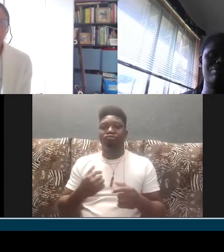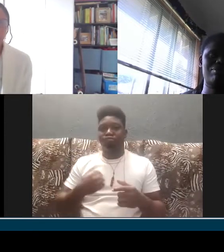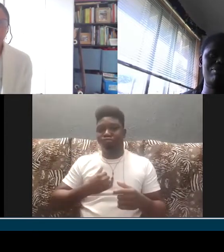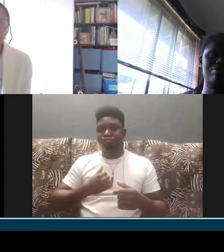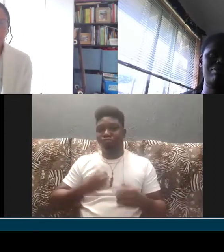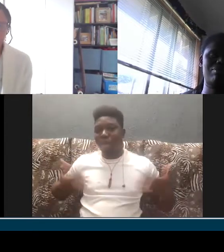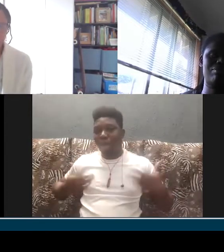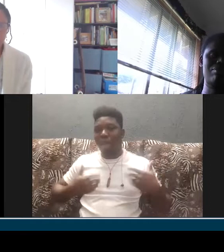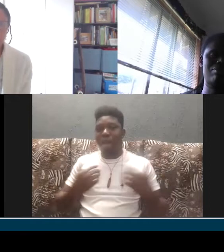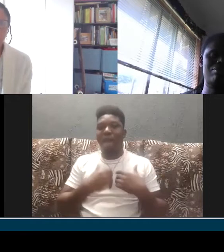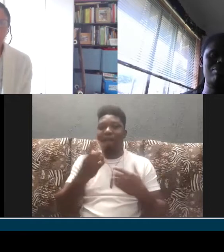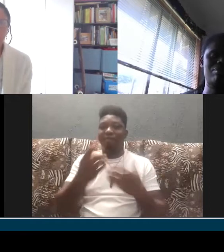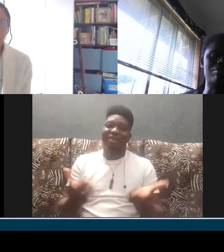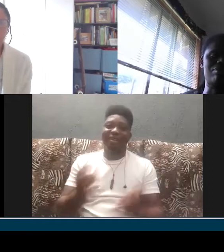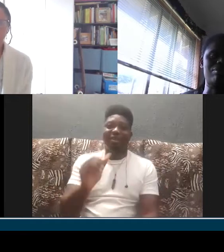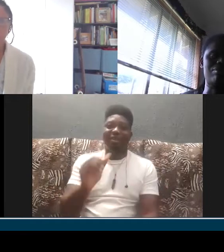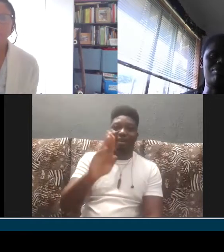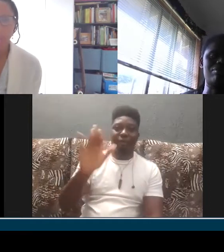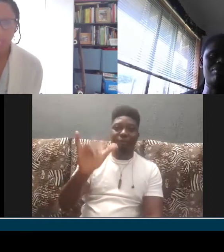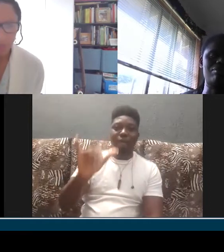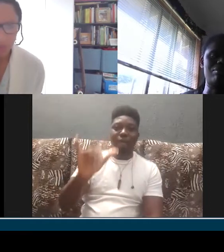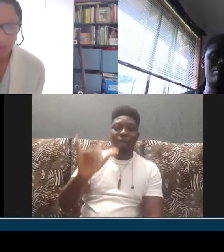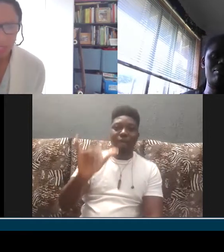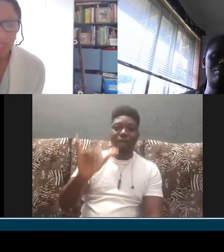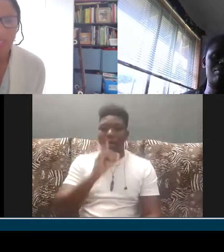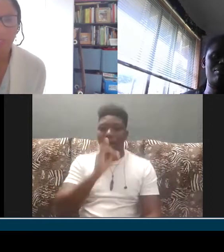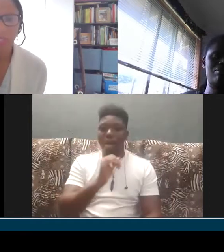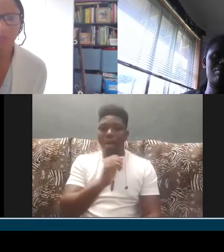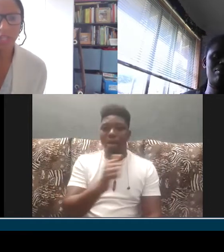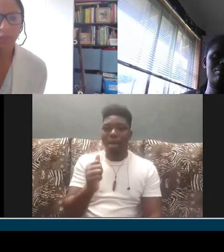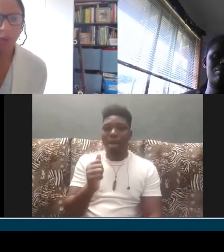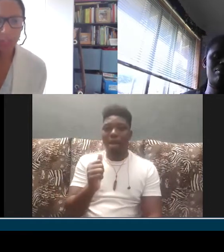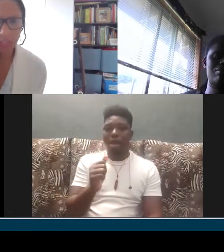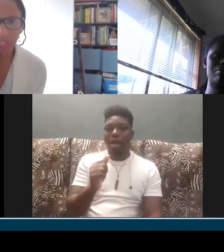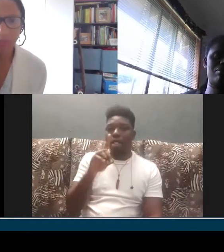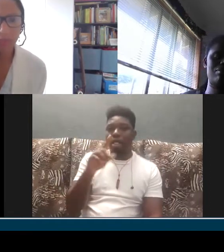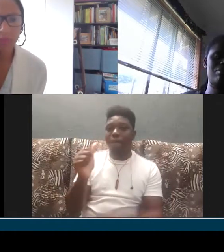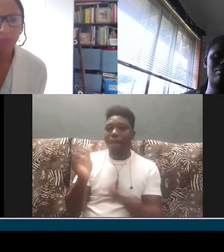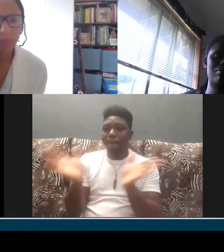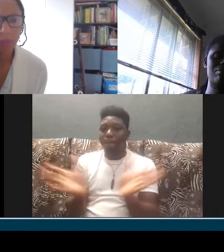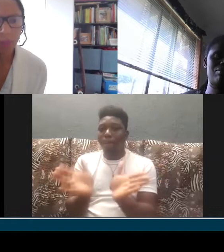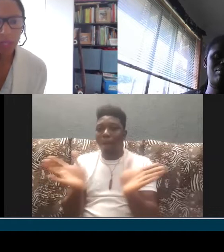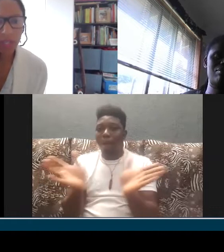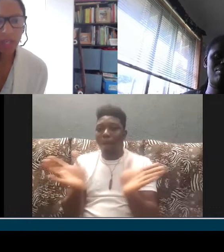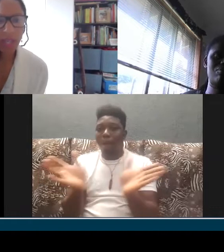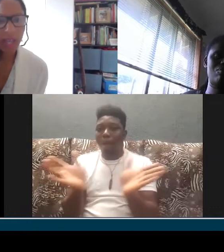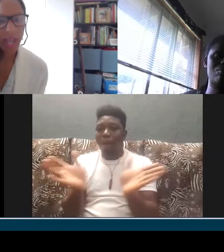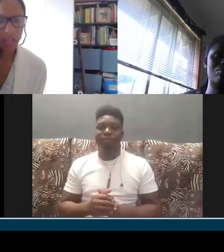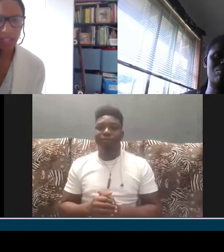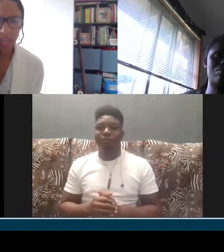Abby is a Disability Mobility Initiative Fellow at Disability Rights Washington, born